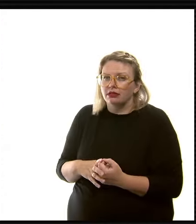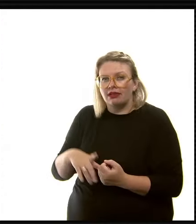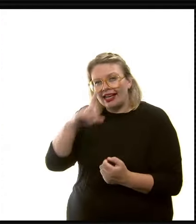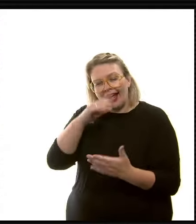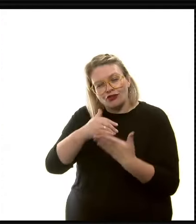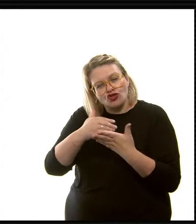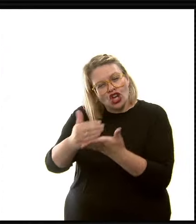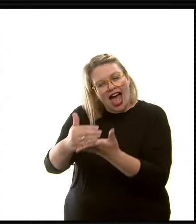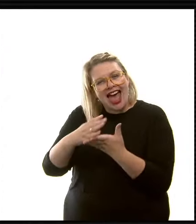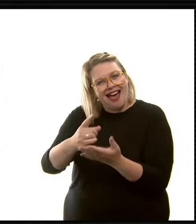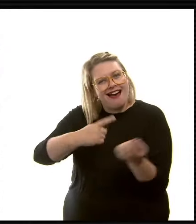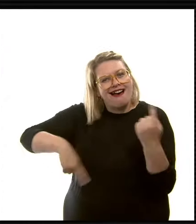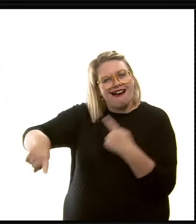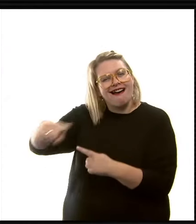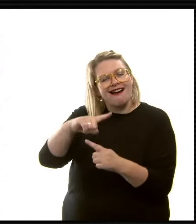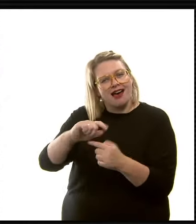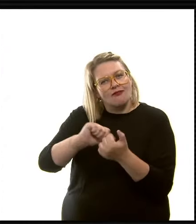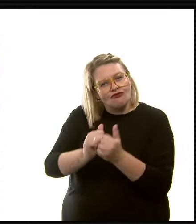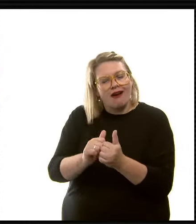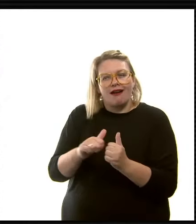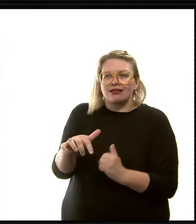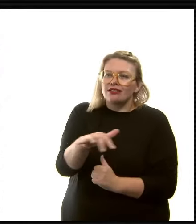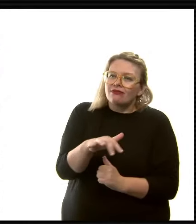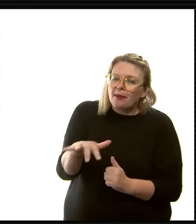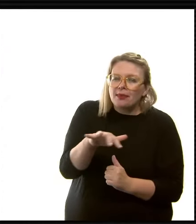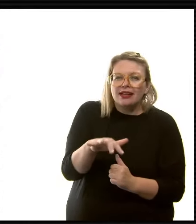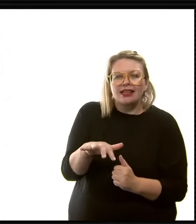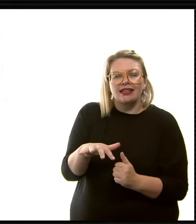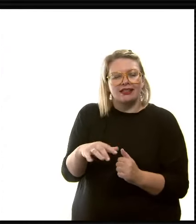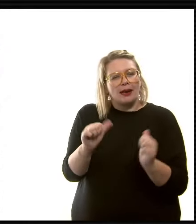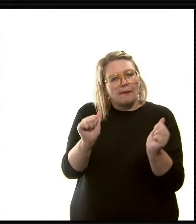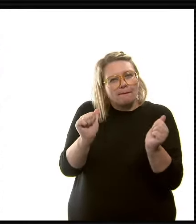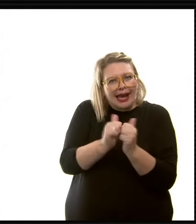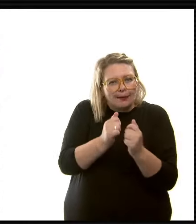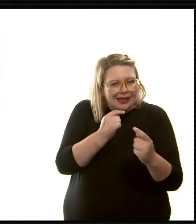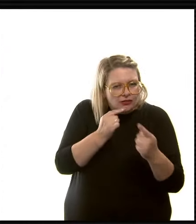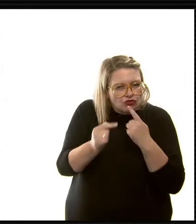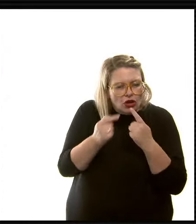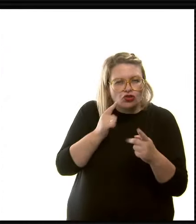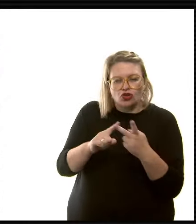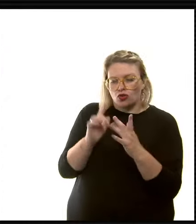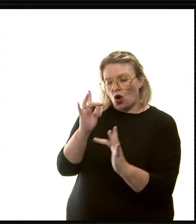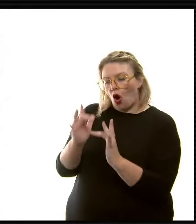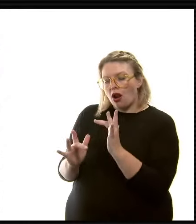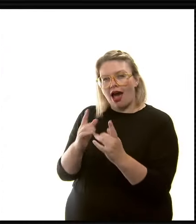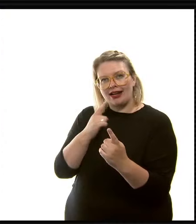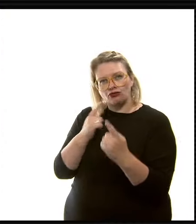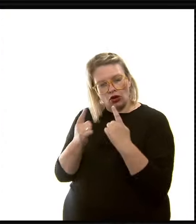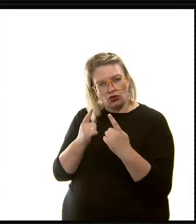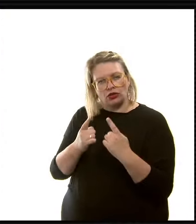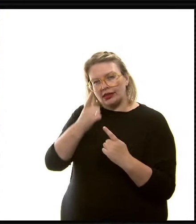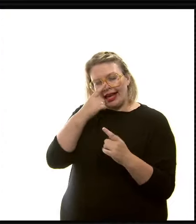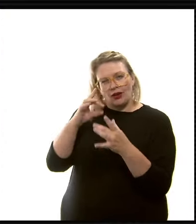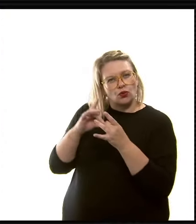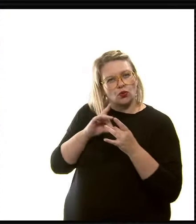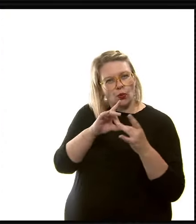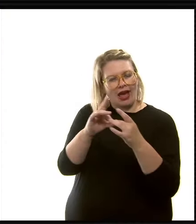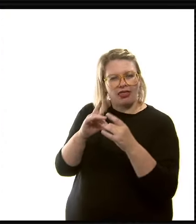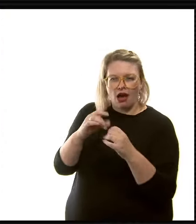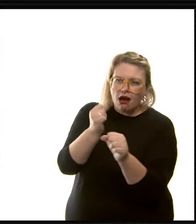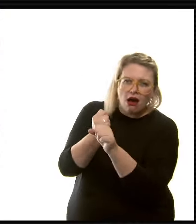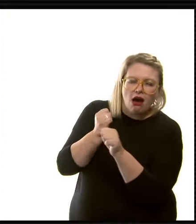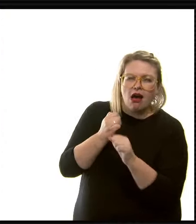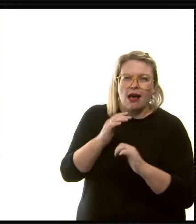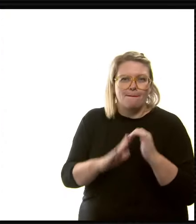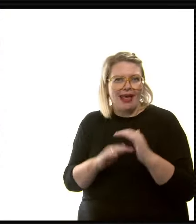with your loved ones, whether you're using the paper instructions or the digital instructions app, and you get to actually build together and put together all